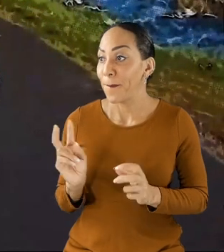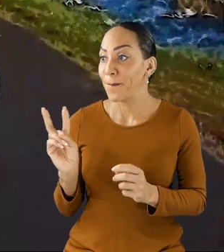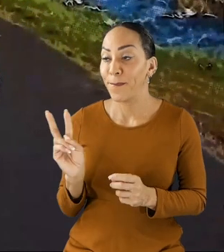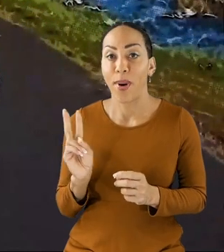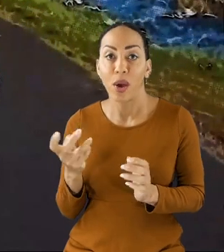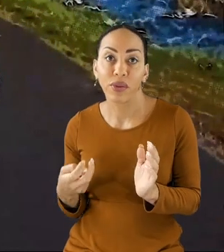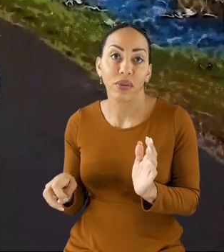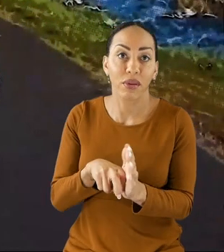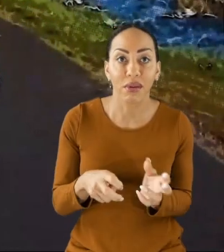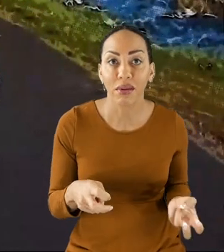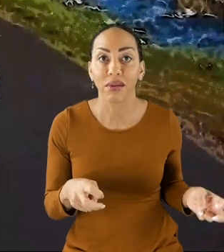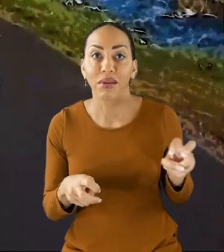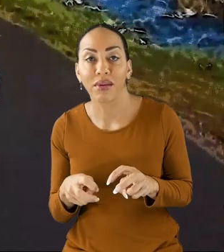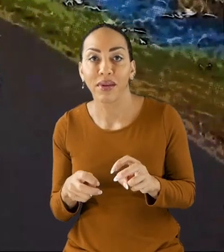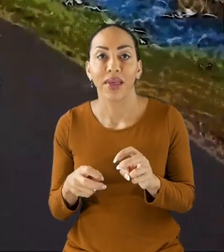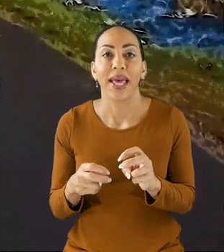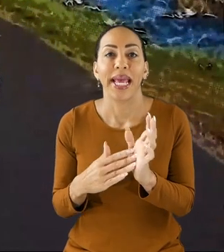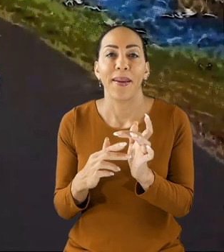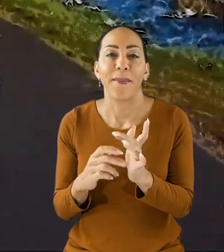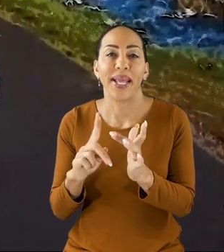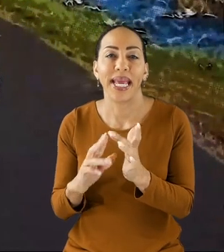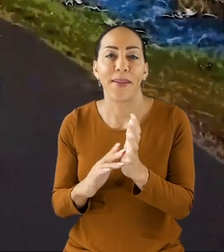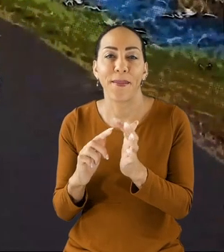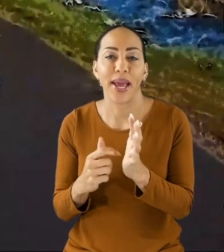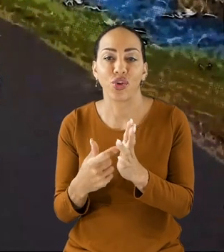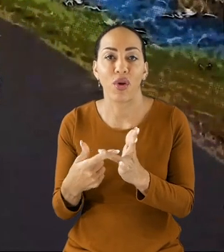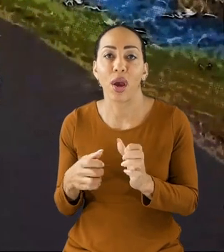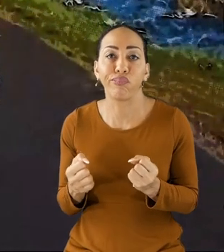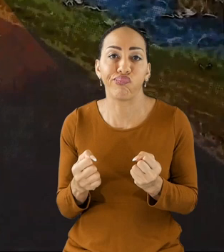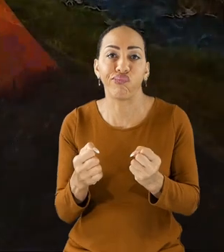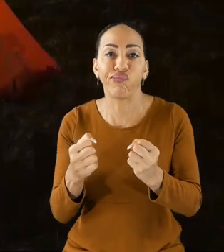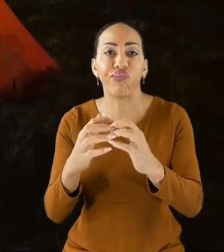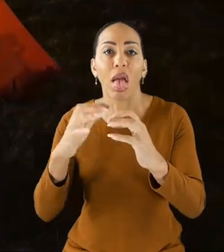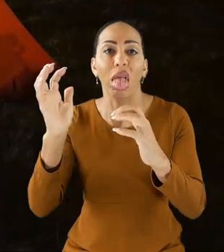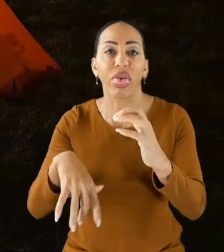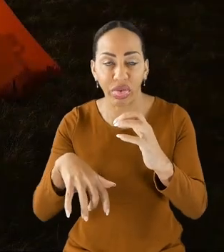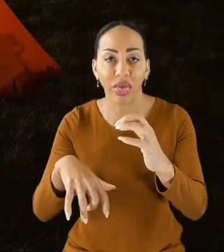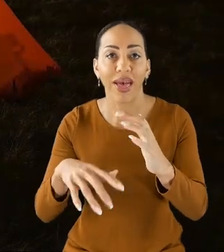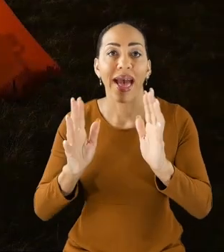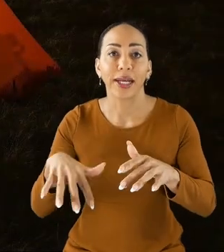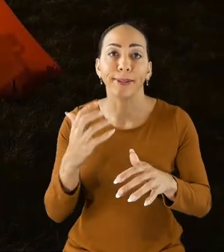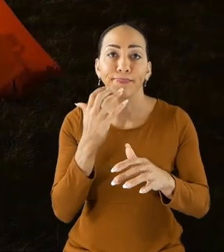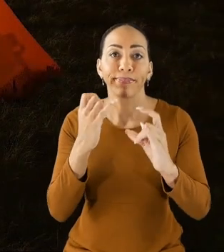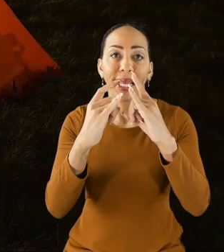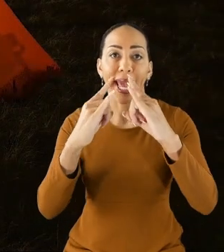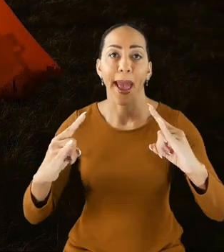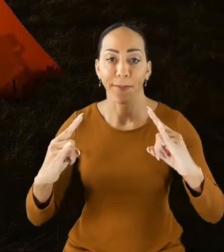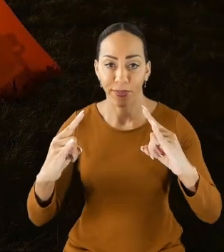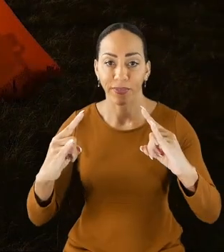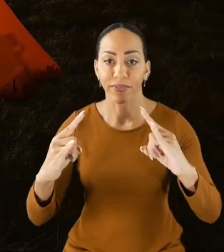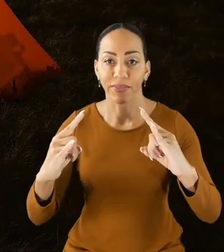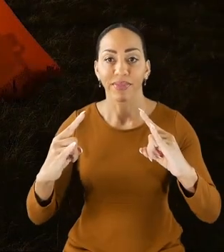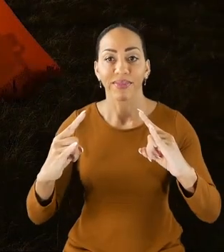They take to the hills in a clapped out old mini metro, which inevitably breaks down and they have to camp out at night, but